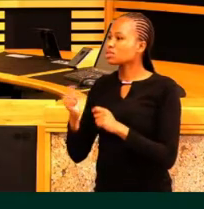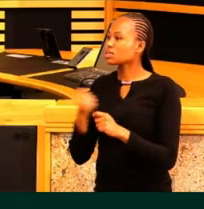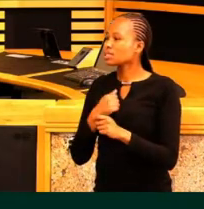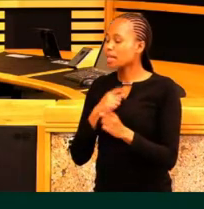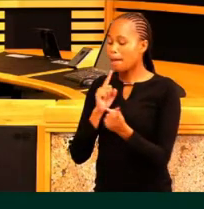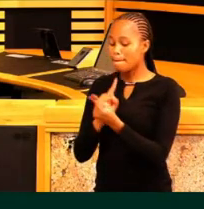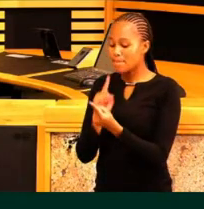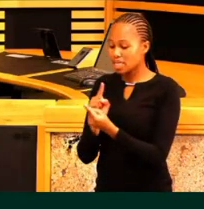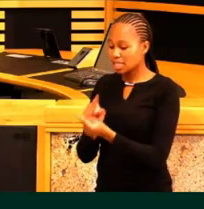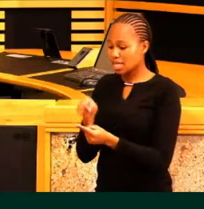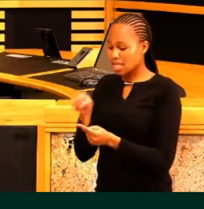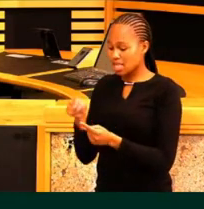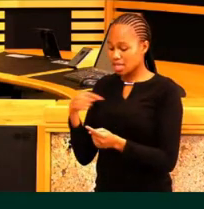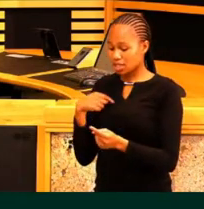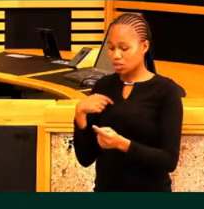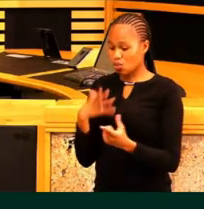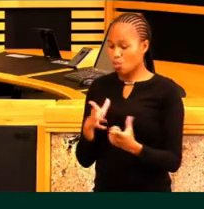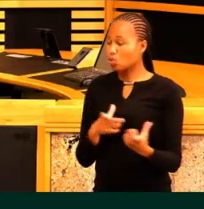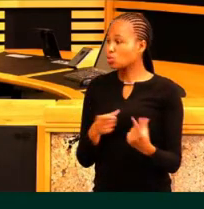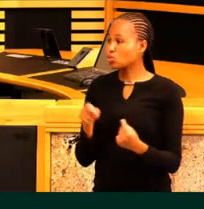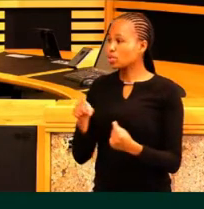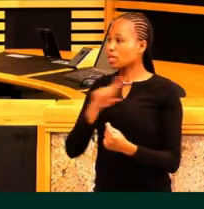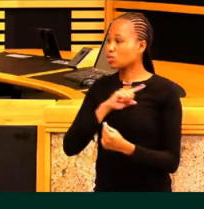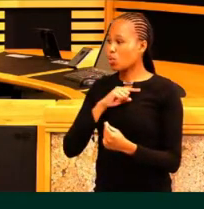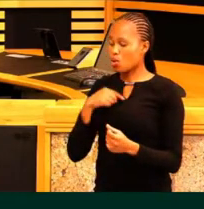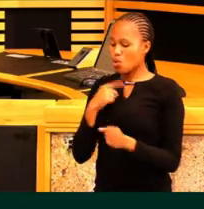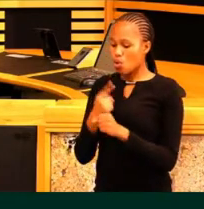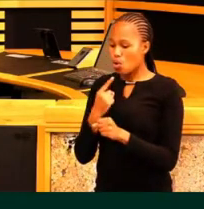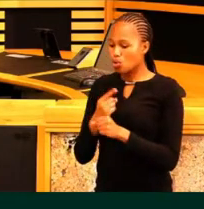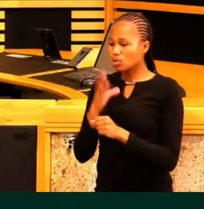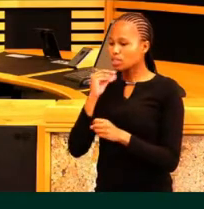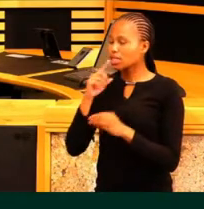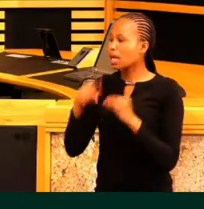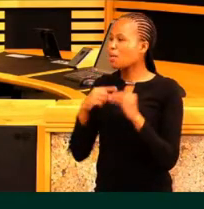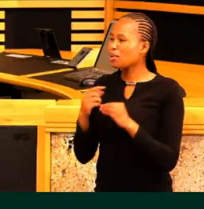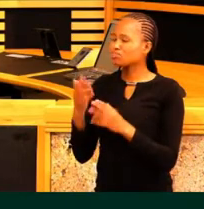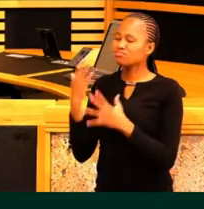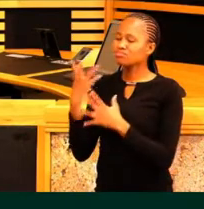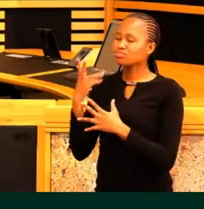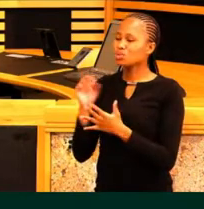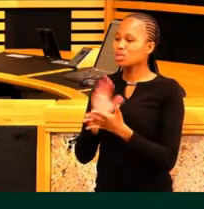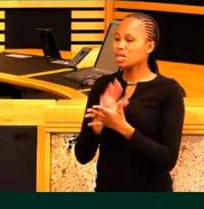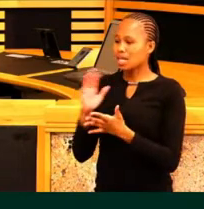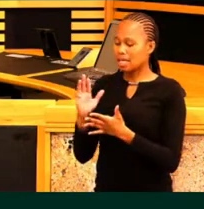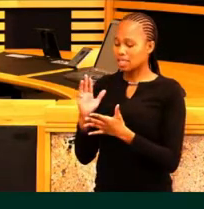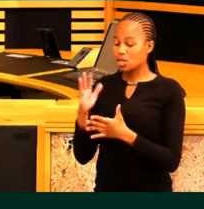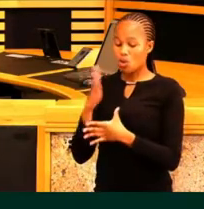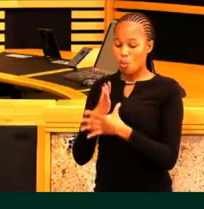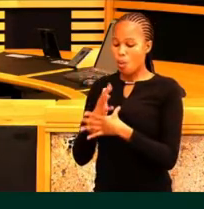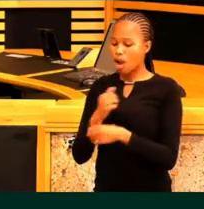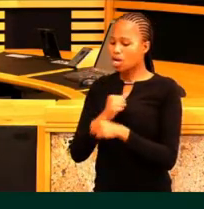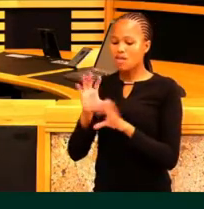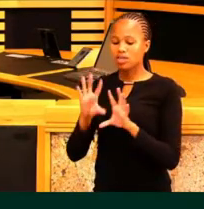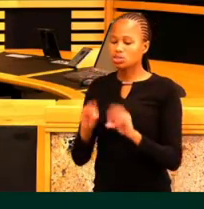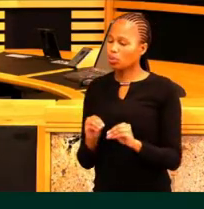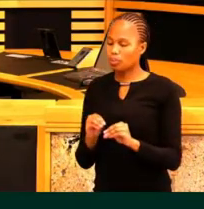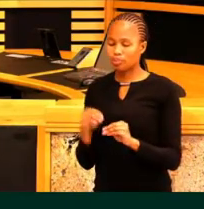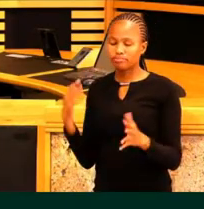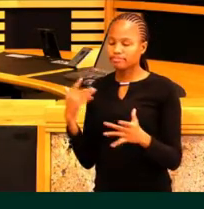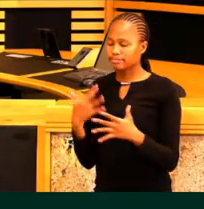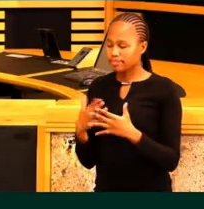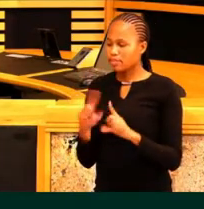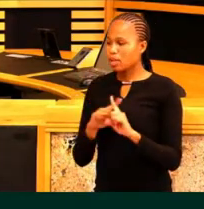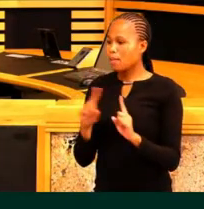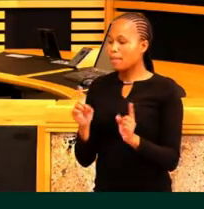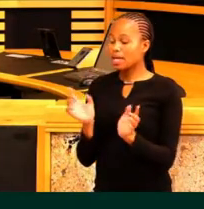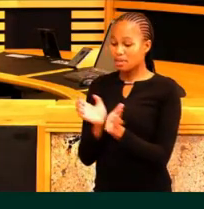these targets we said for the Youth that's why we're still talking about the resolution of 2019 but the work never stopped since then but meeting like